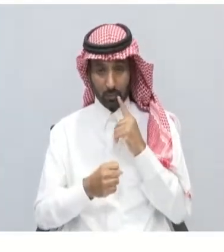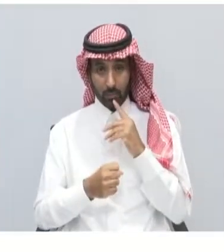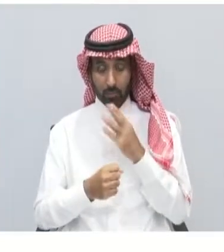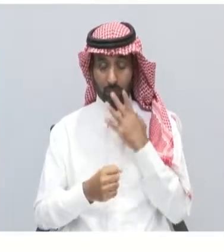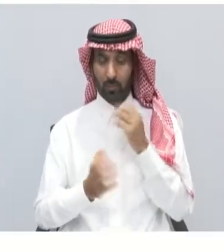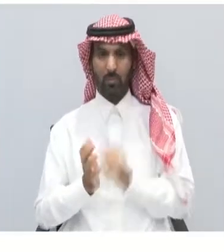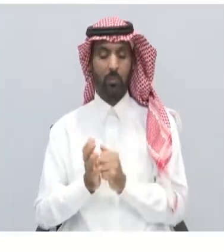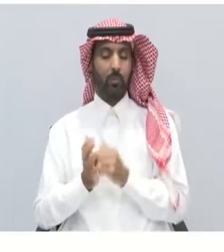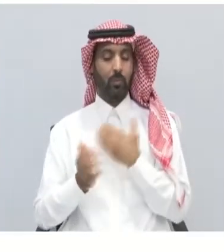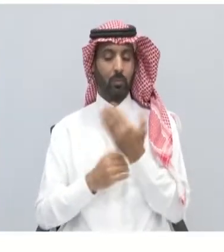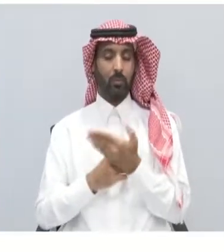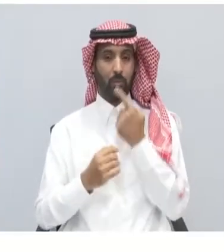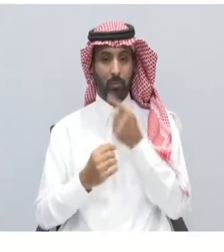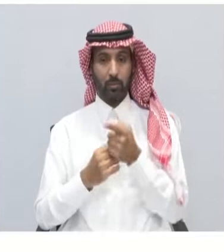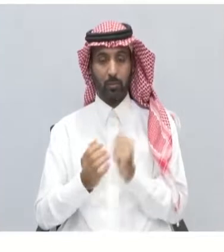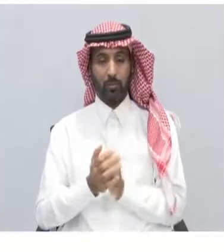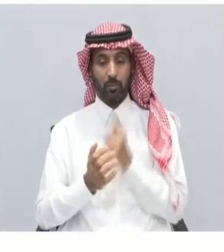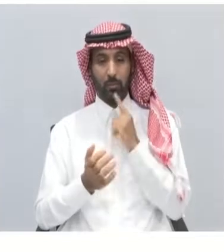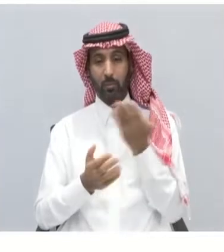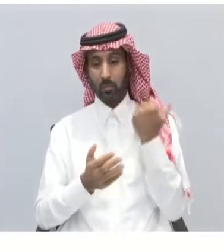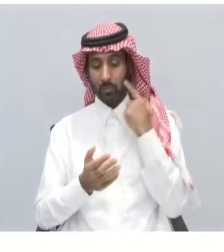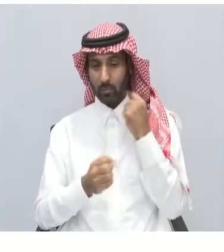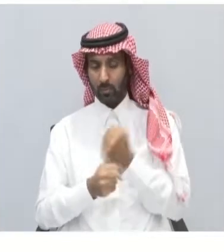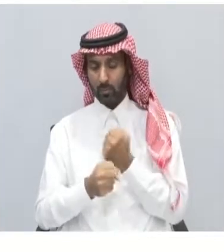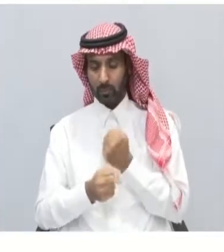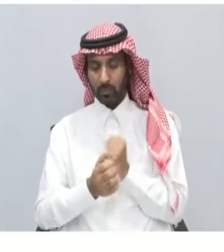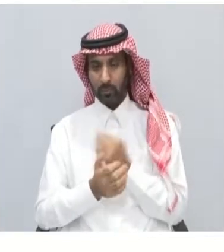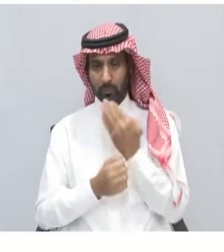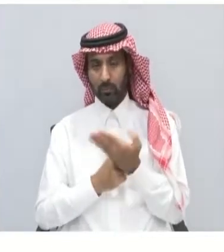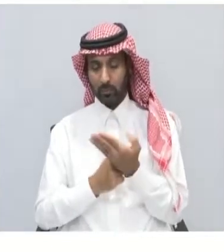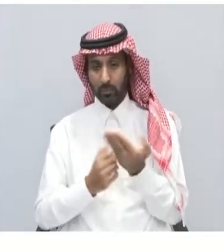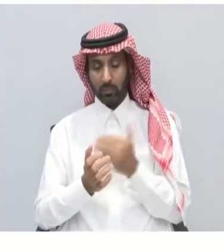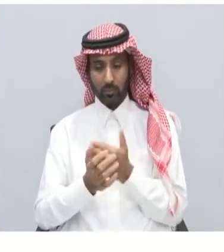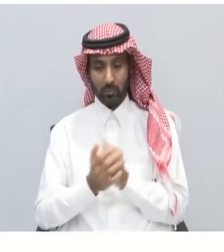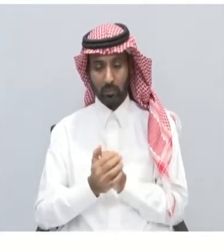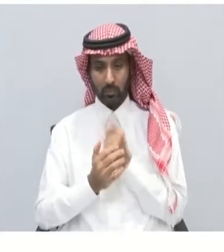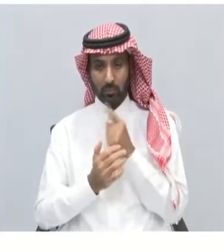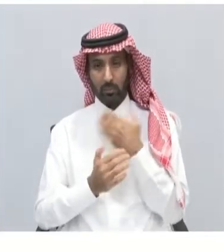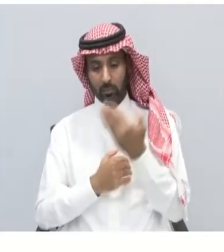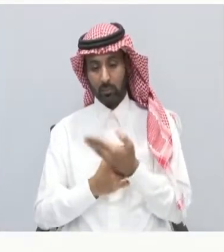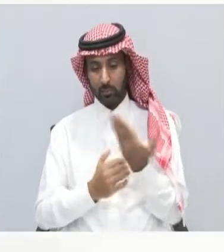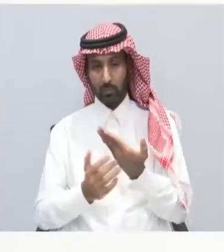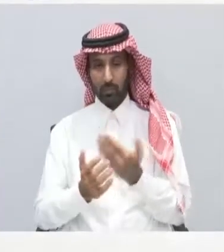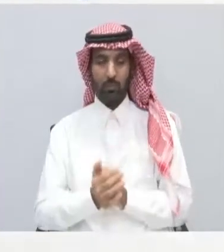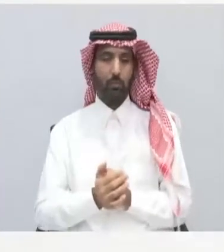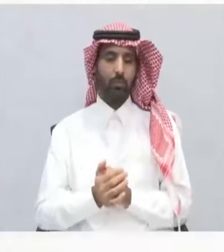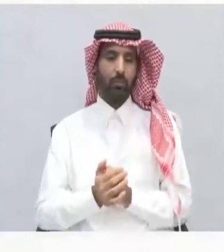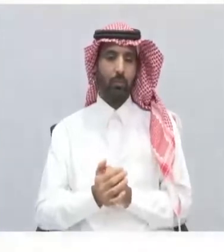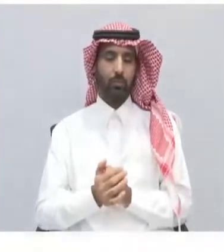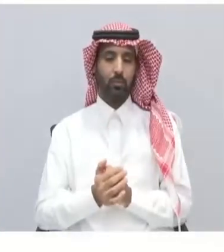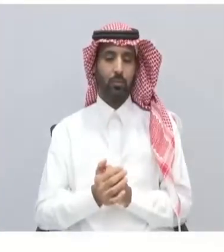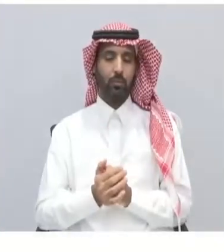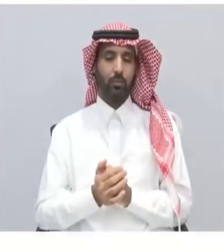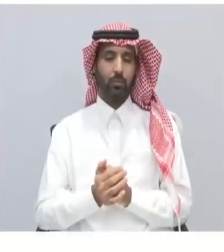home. This part is related to the project. Okay, this is what we will do inshallah in our lesson.